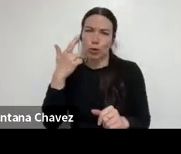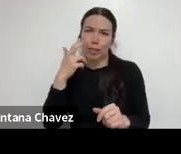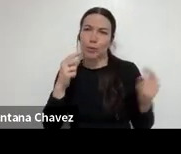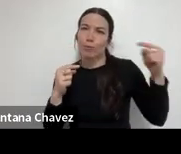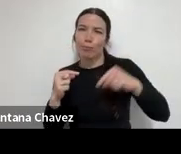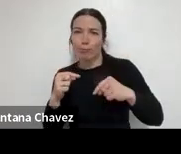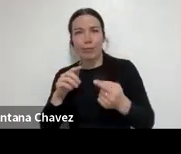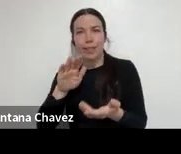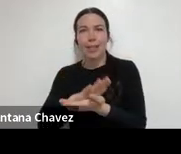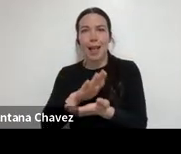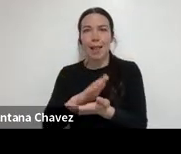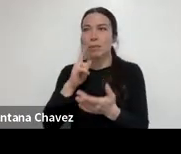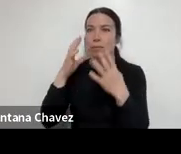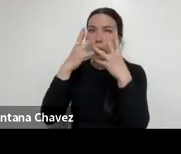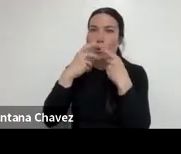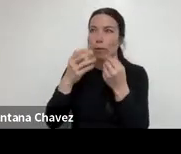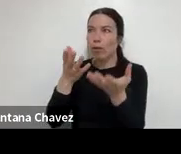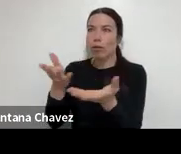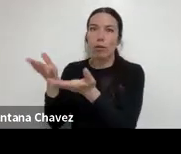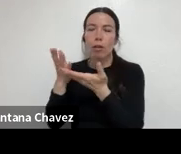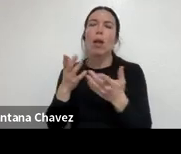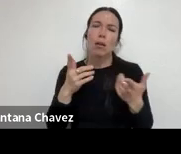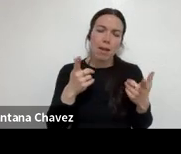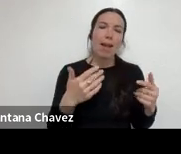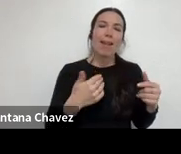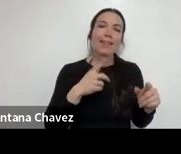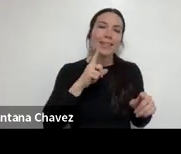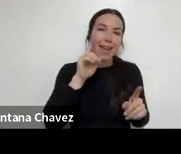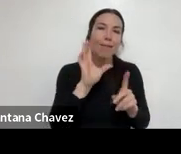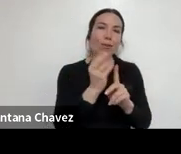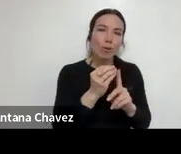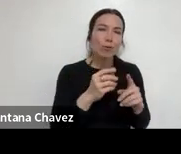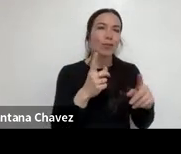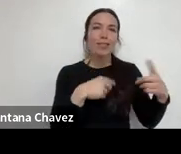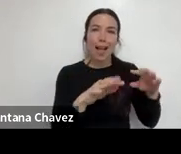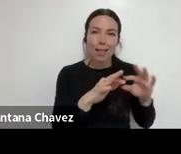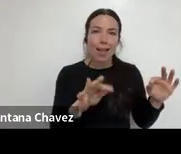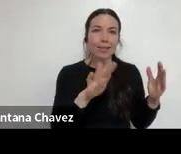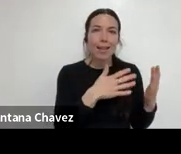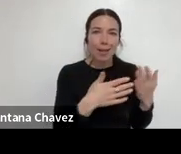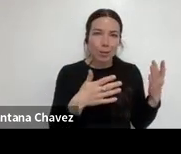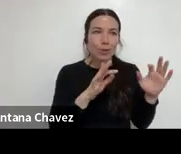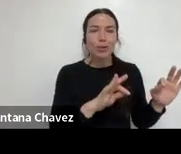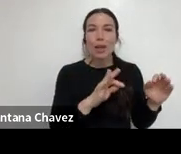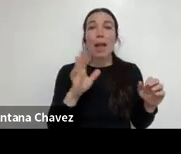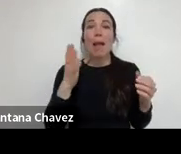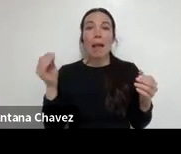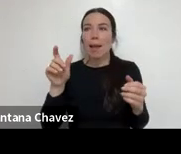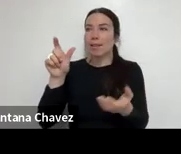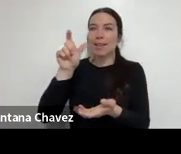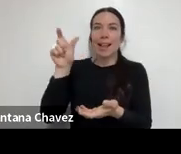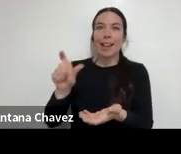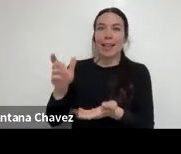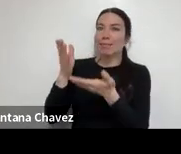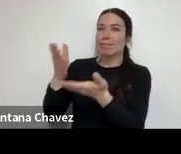it's not just deaf culture, it's not just sign language, it's also Italy and some of the best of